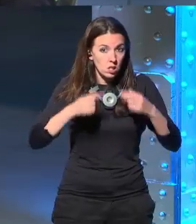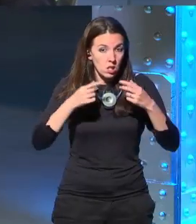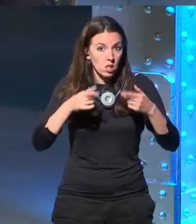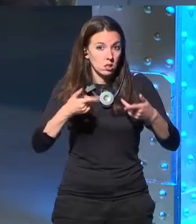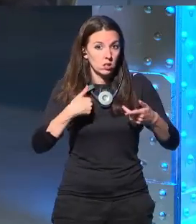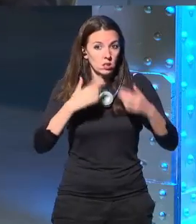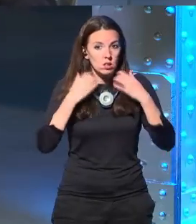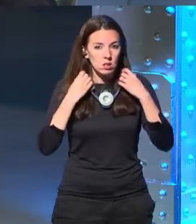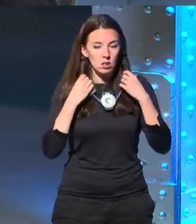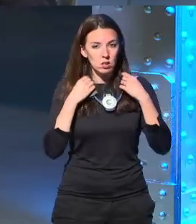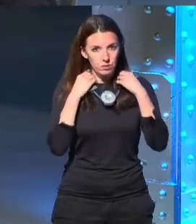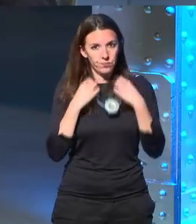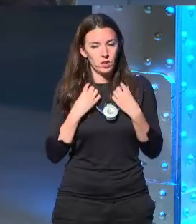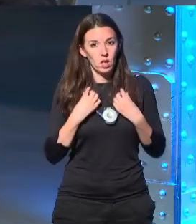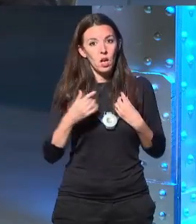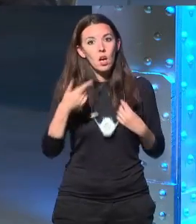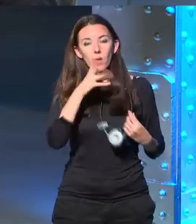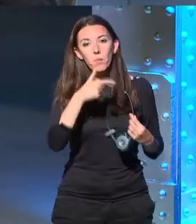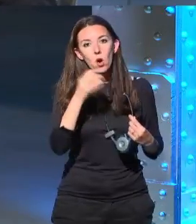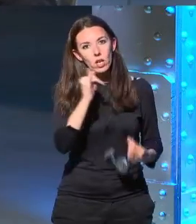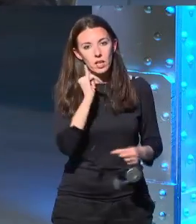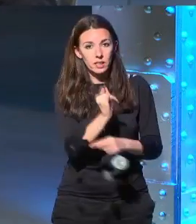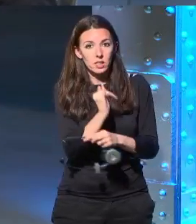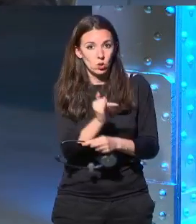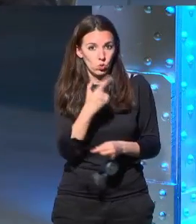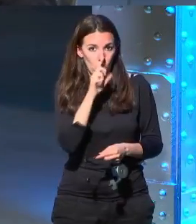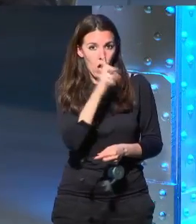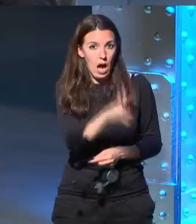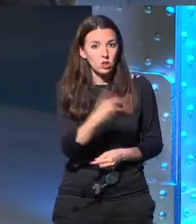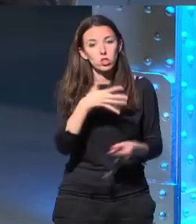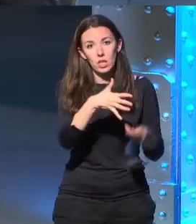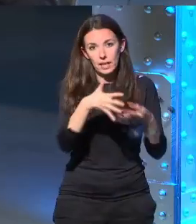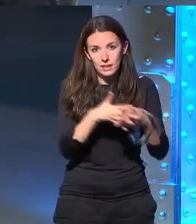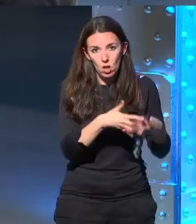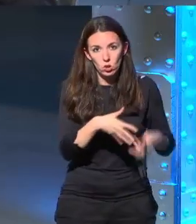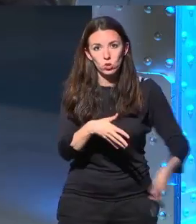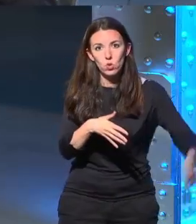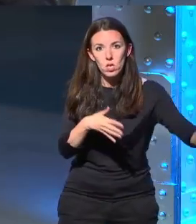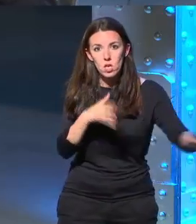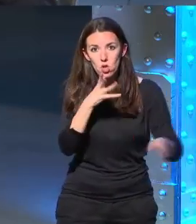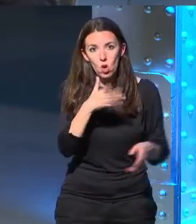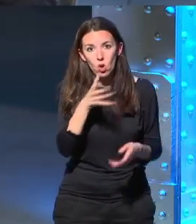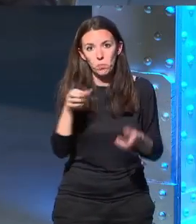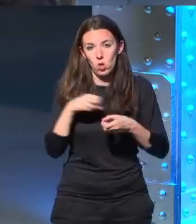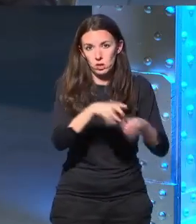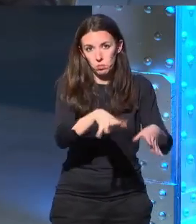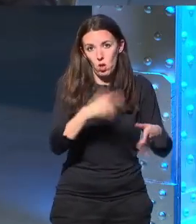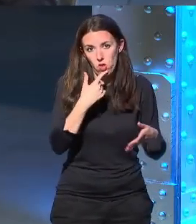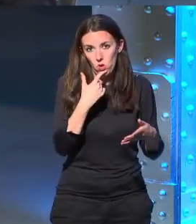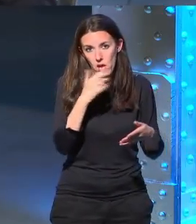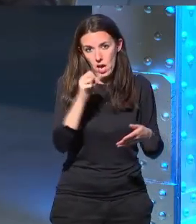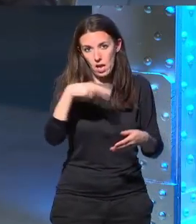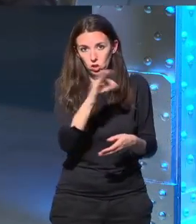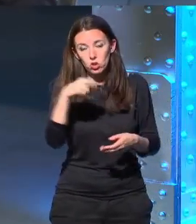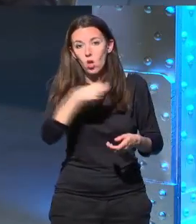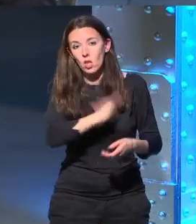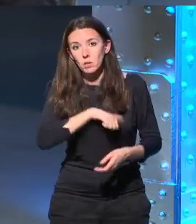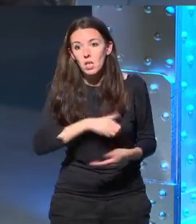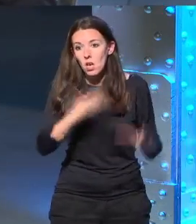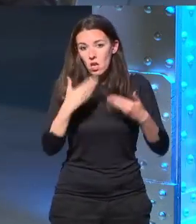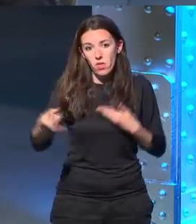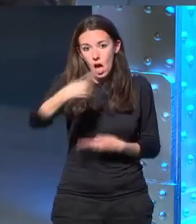casa. Gracias por todo lo que has hecho por Aspen Institute estos años en Estados Unidos, por tu inspiración para Aspen España. Gracias